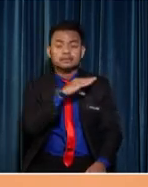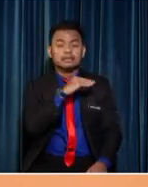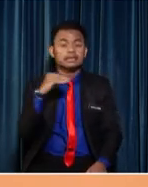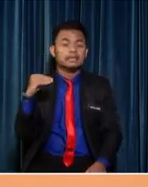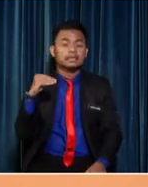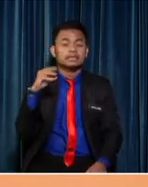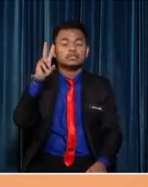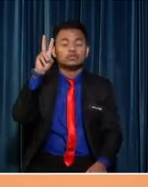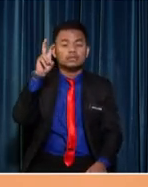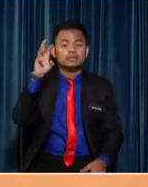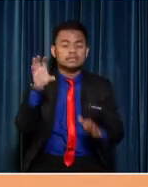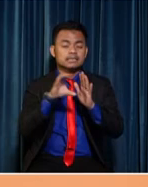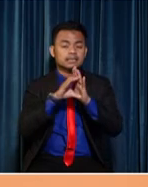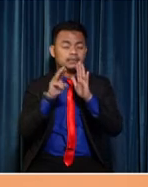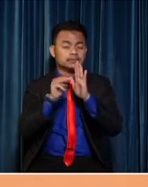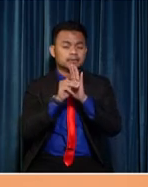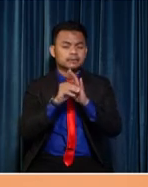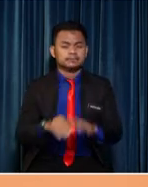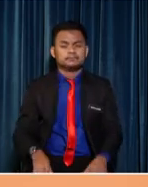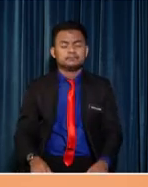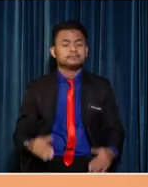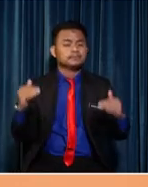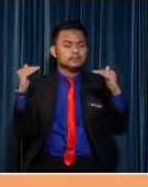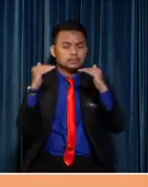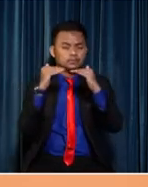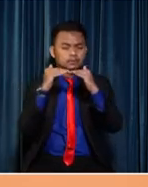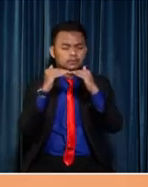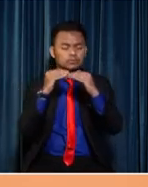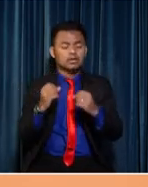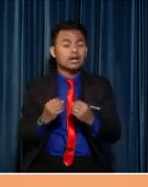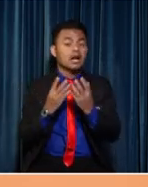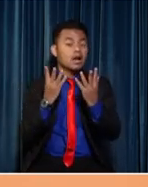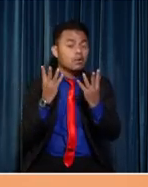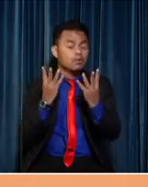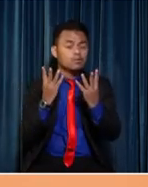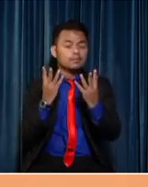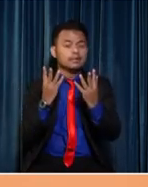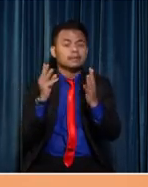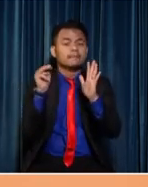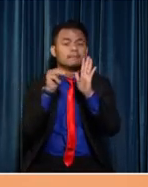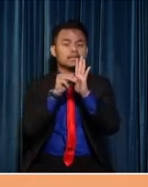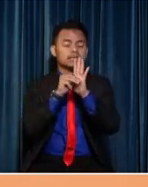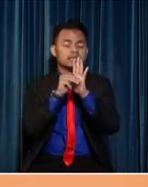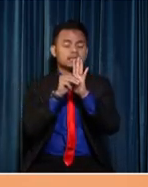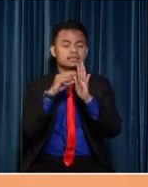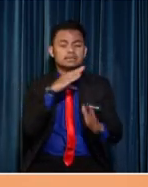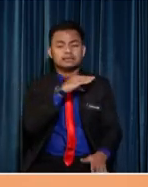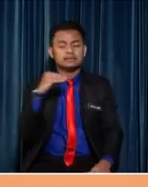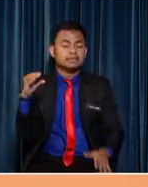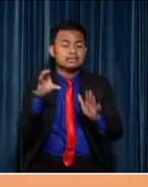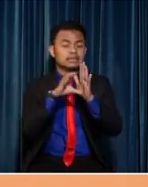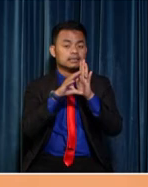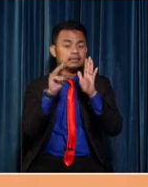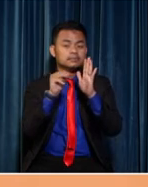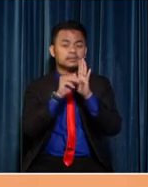220 centimeters is equal to how many meters and